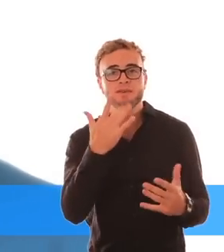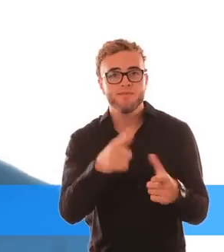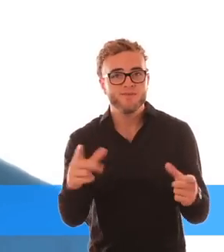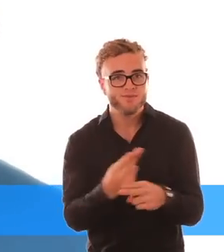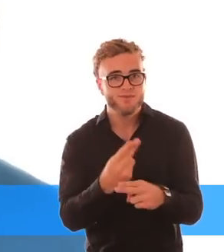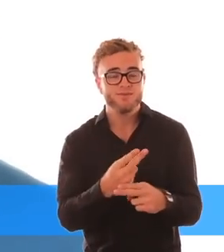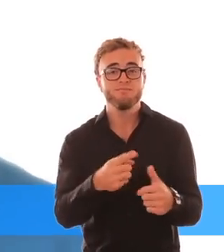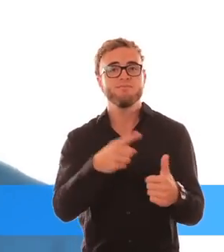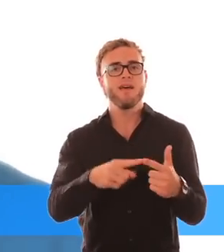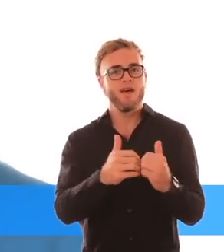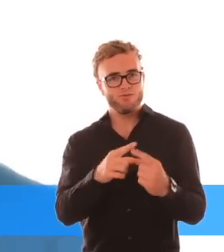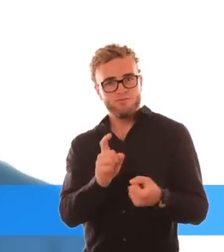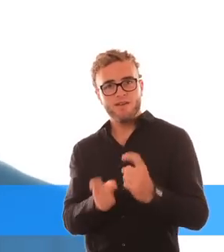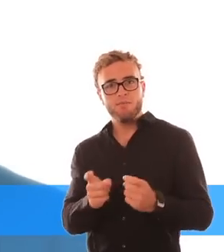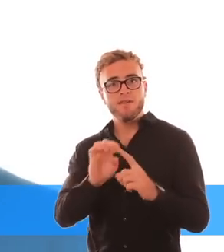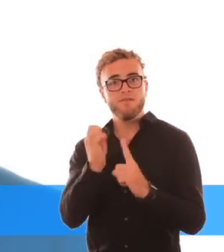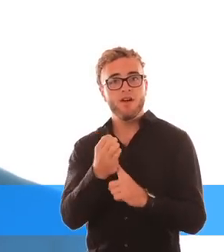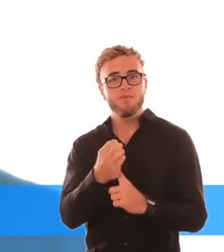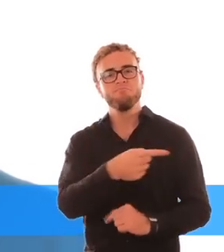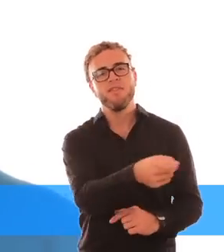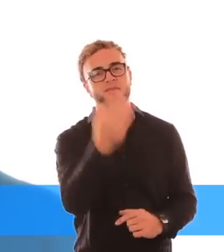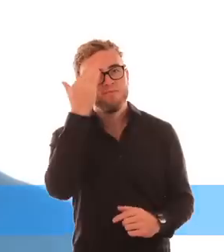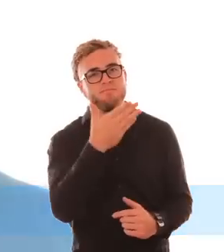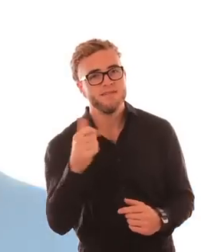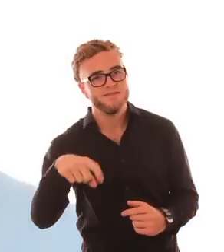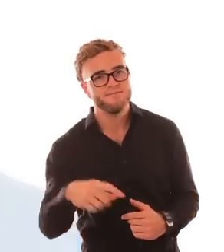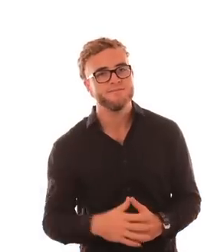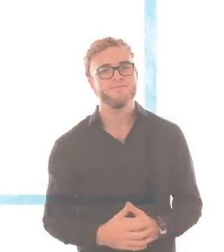how to adapt an environment. They will know best what is needed.